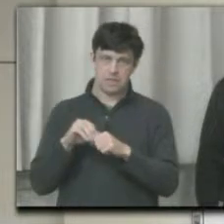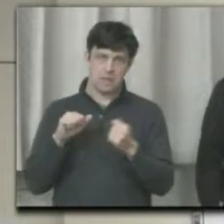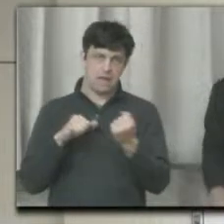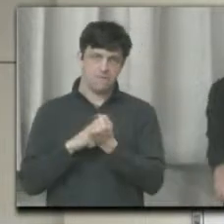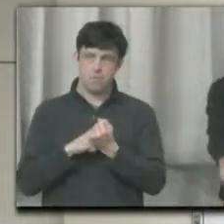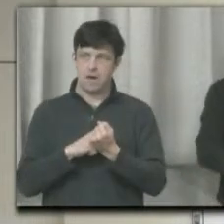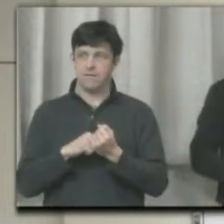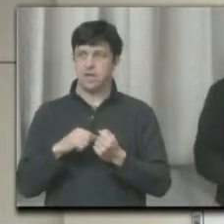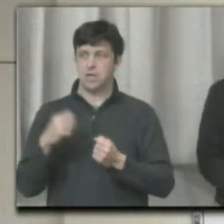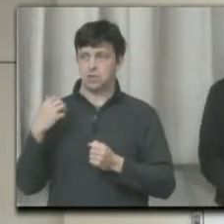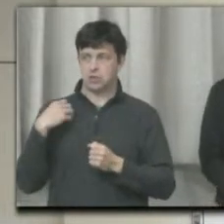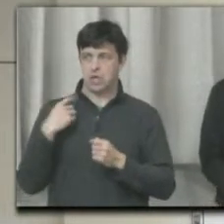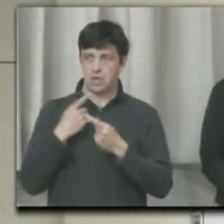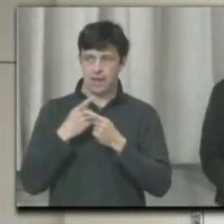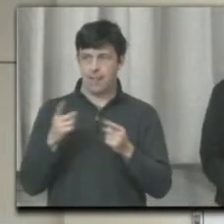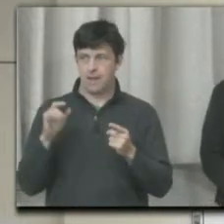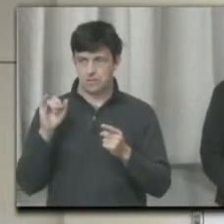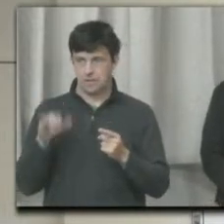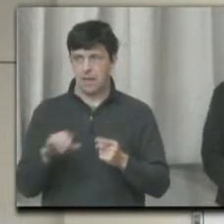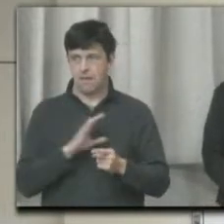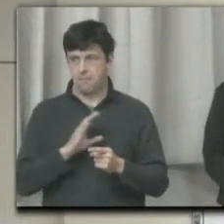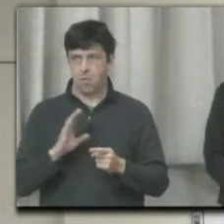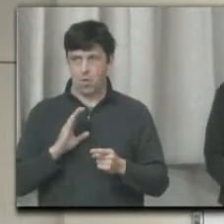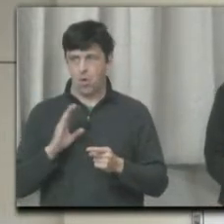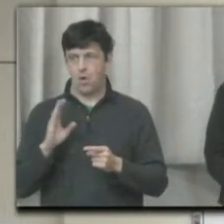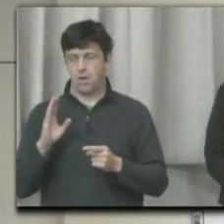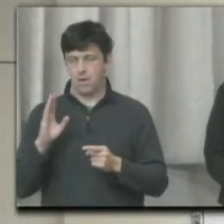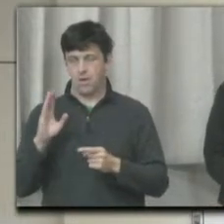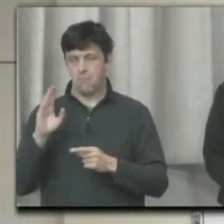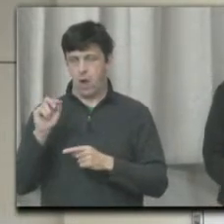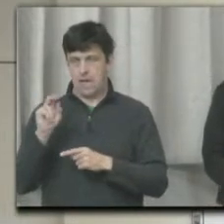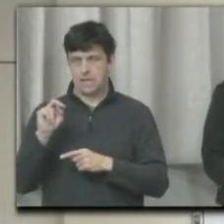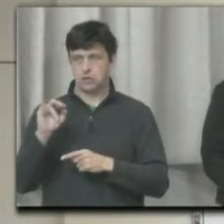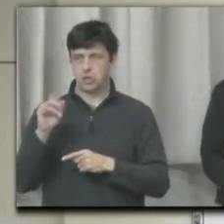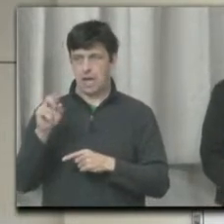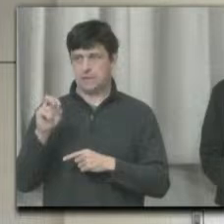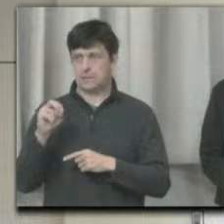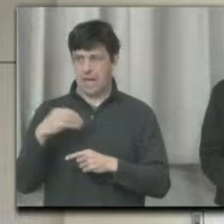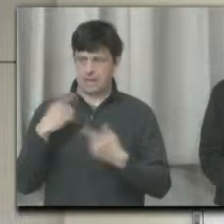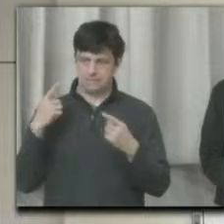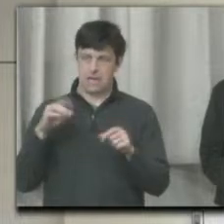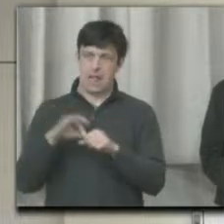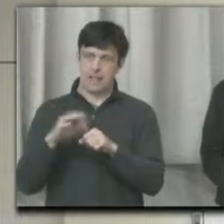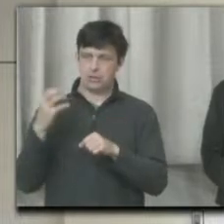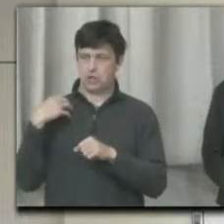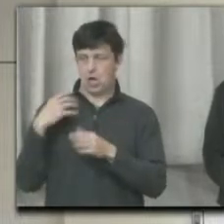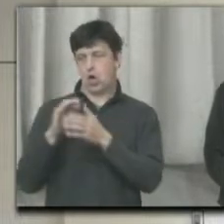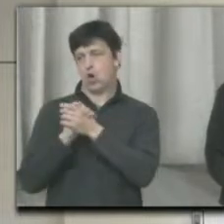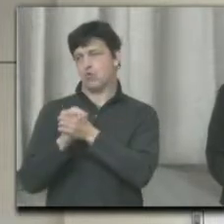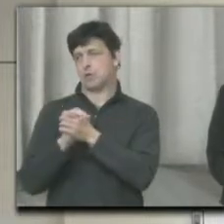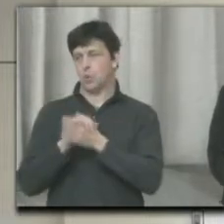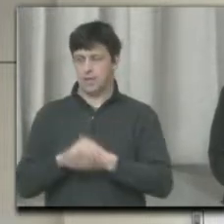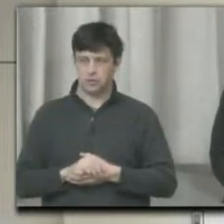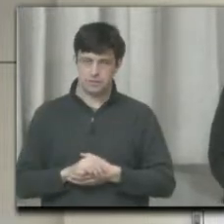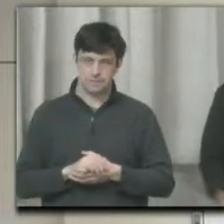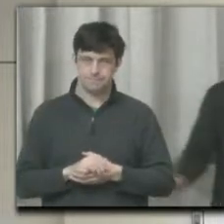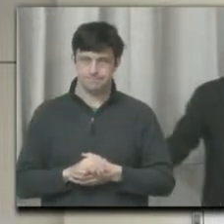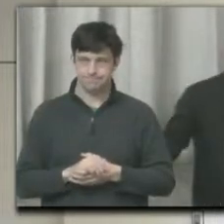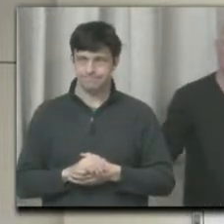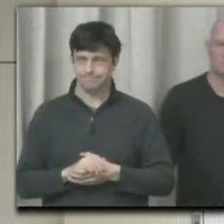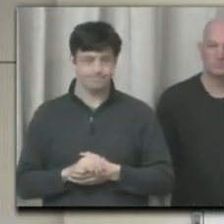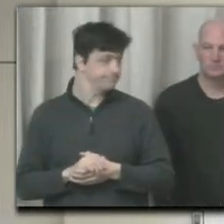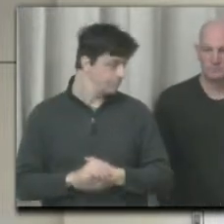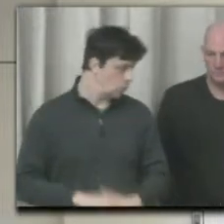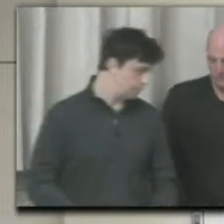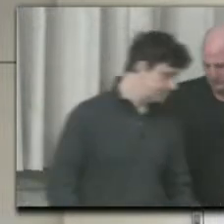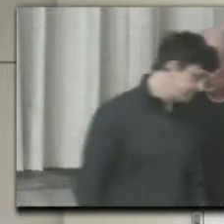affirmative. The chair declares that Board Member Brandon Jackson has been elected chair. Congratulations.